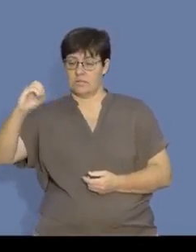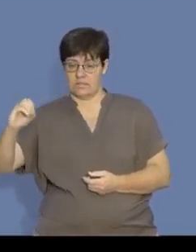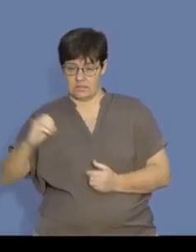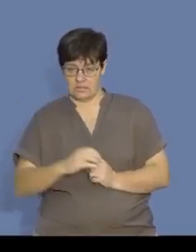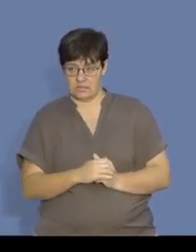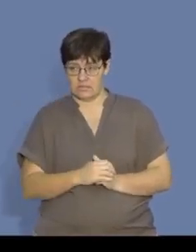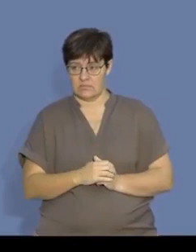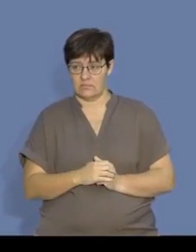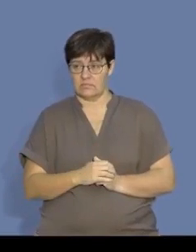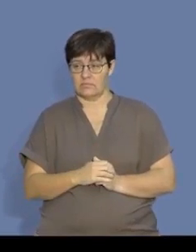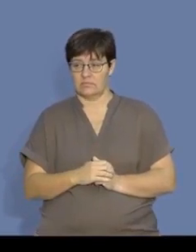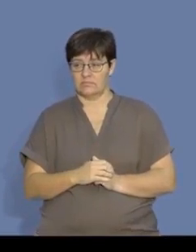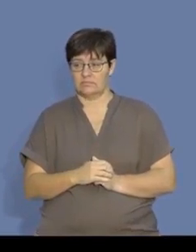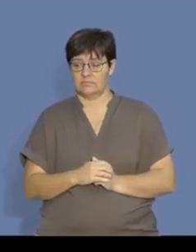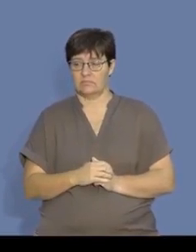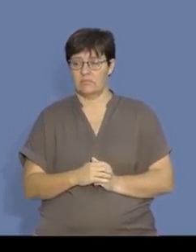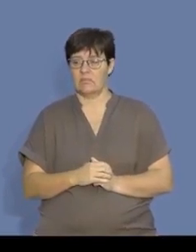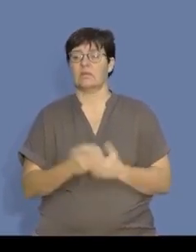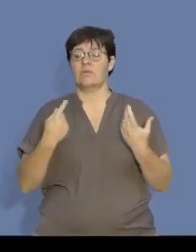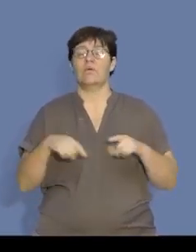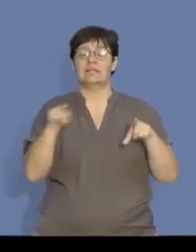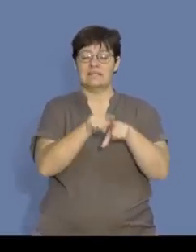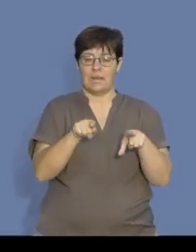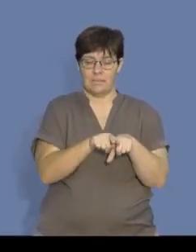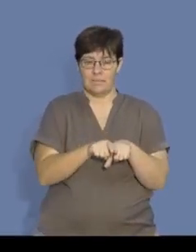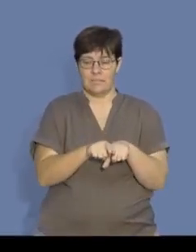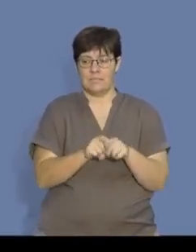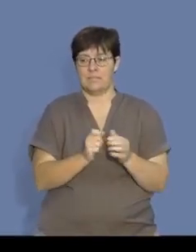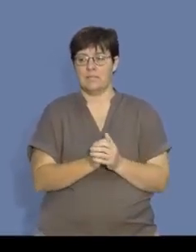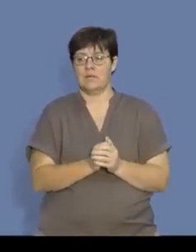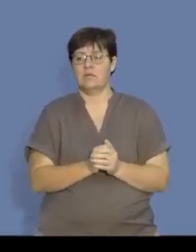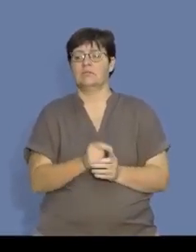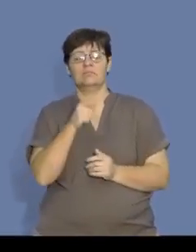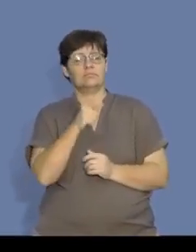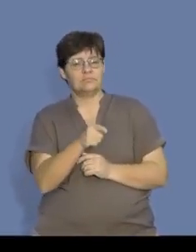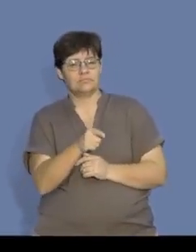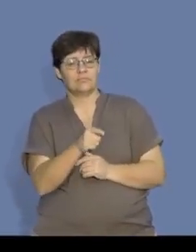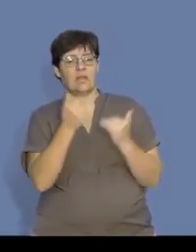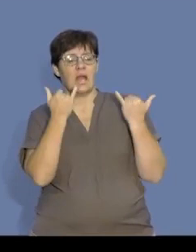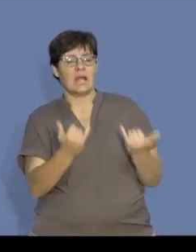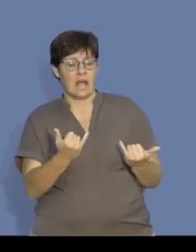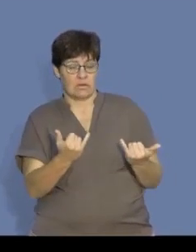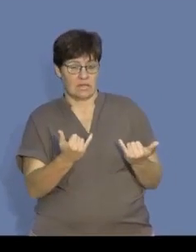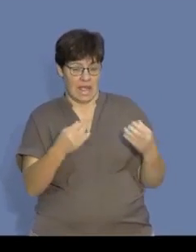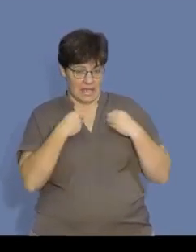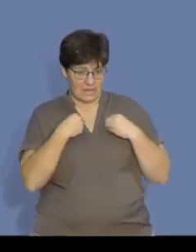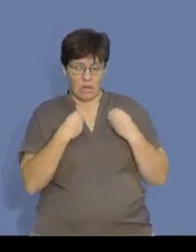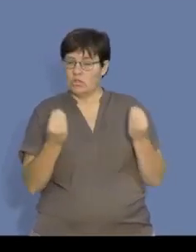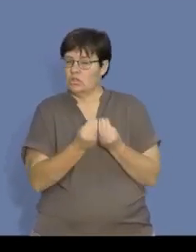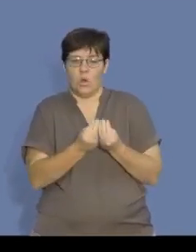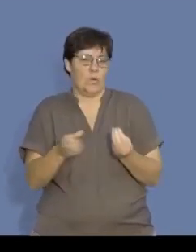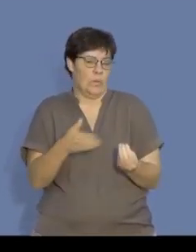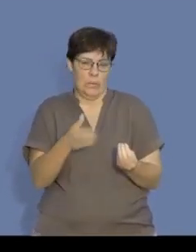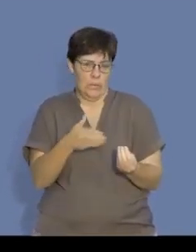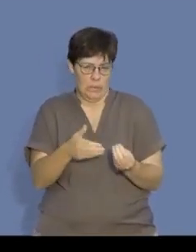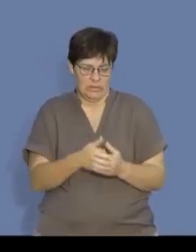5,611,000. Right, now let's do the same and let's calculate what are current assets without stock, and